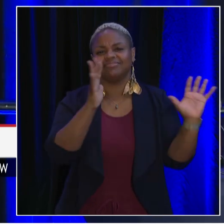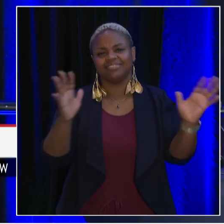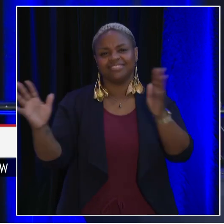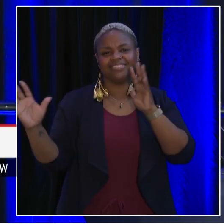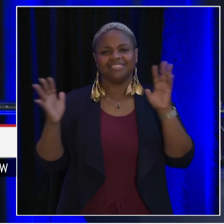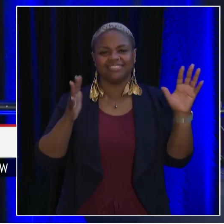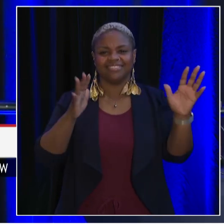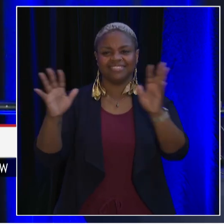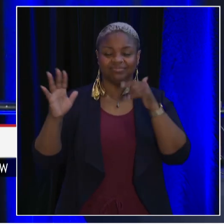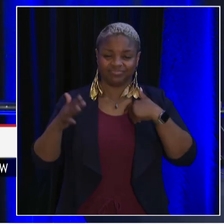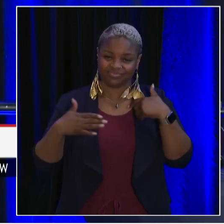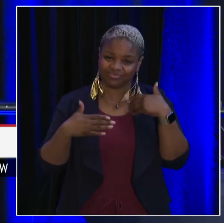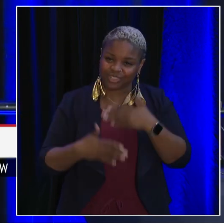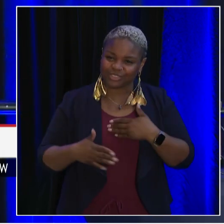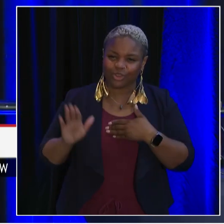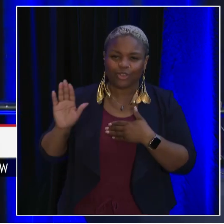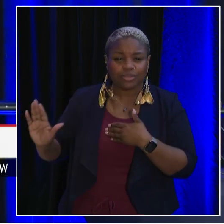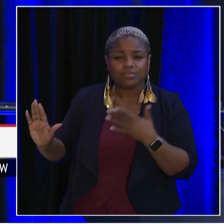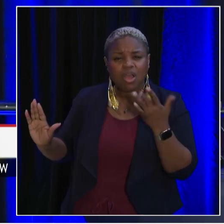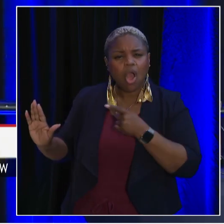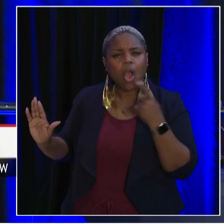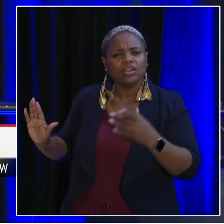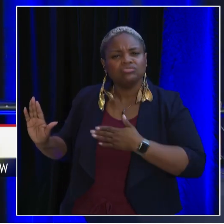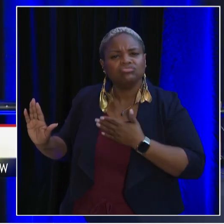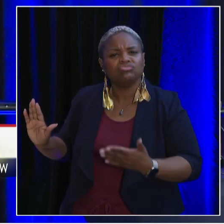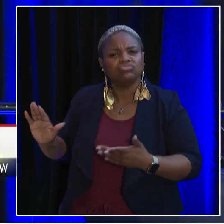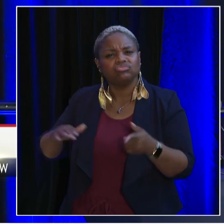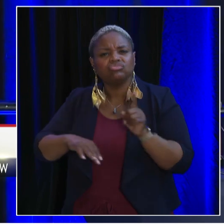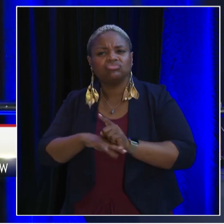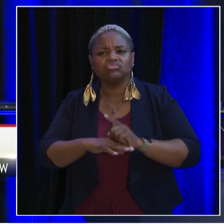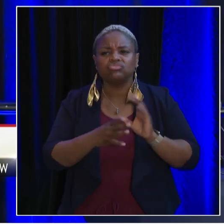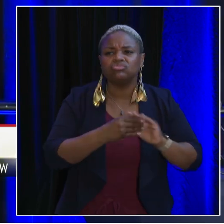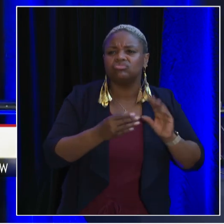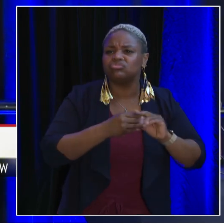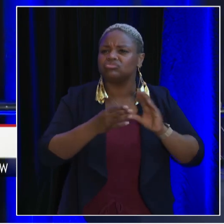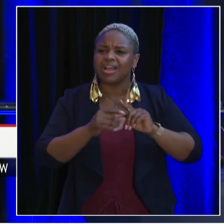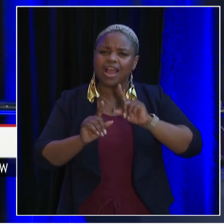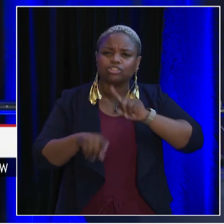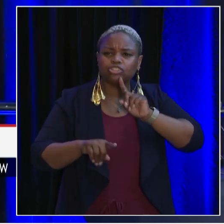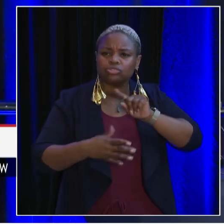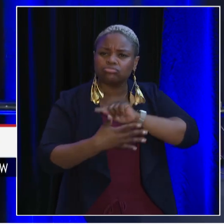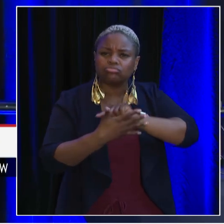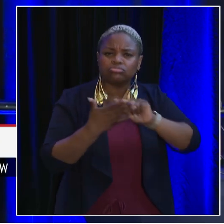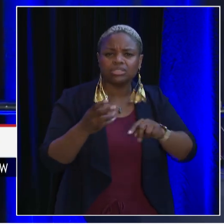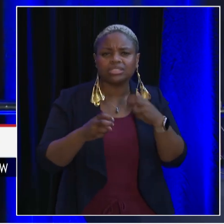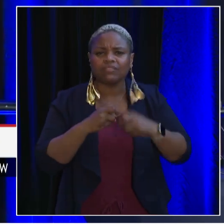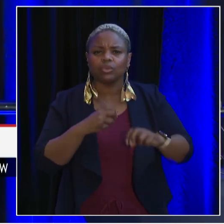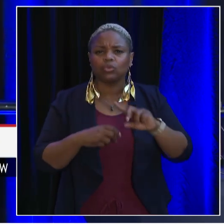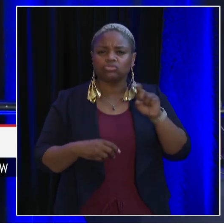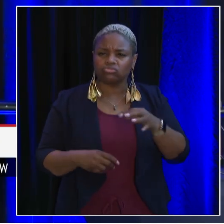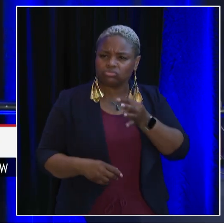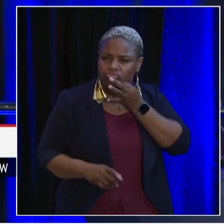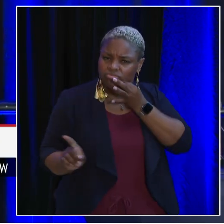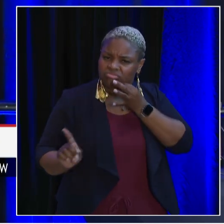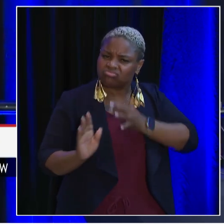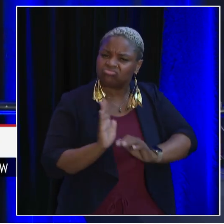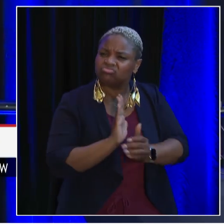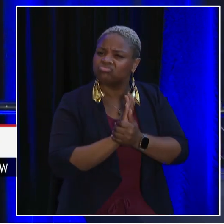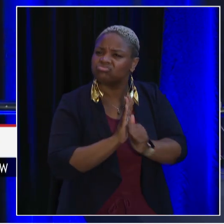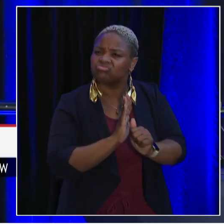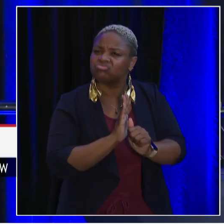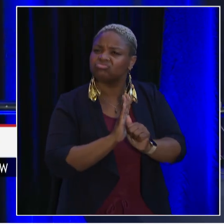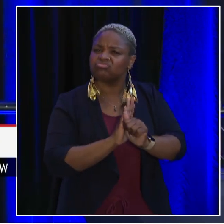I appreciate her because she's always willing to come on the televisions and answer the tough questions. She leads with competency, grit, and